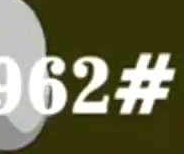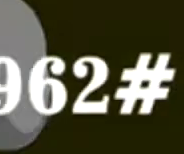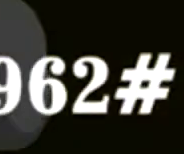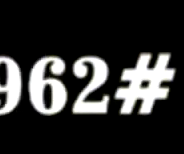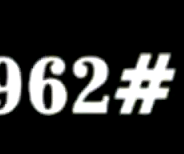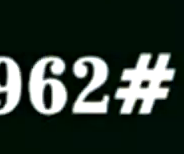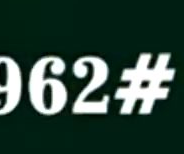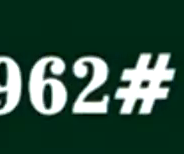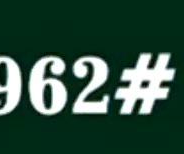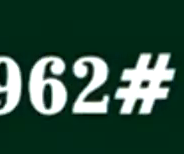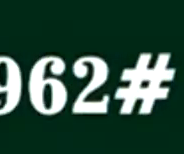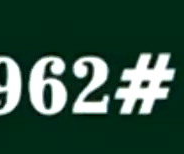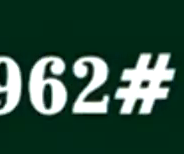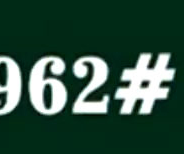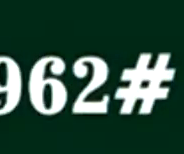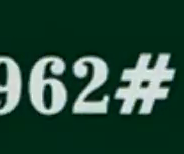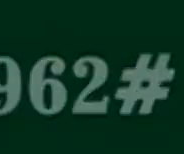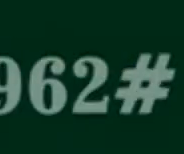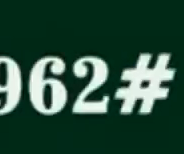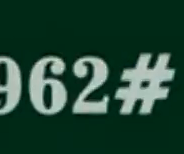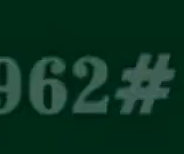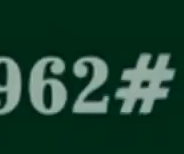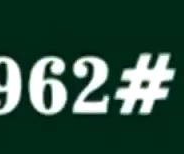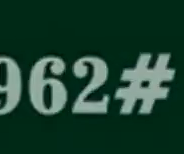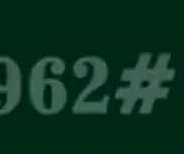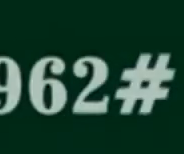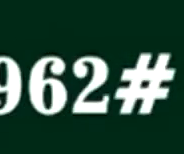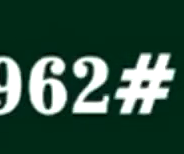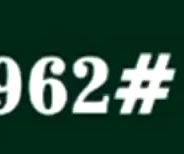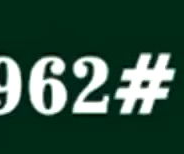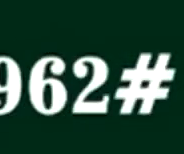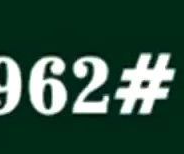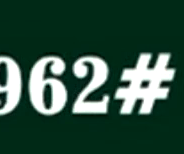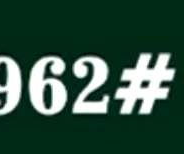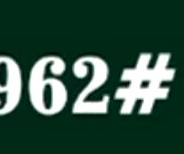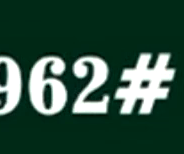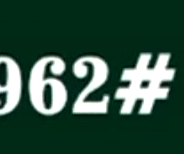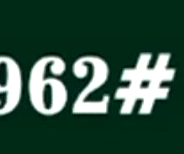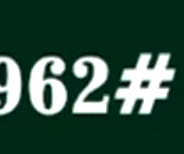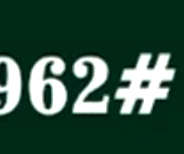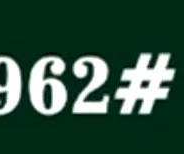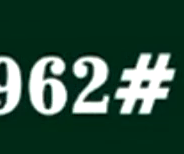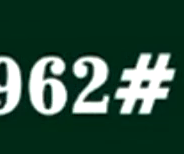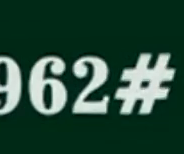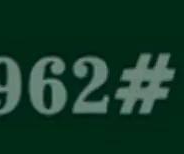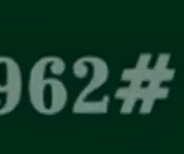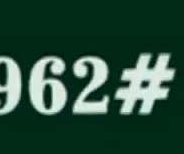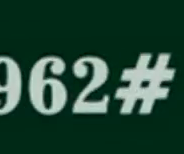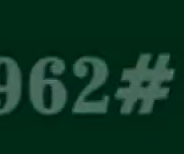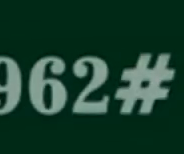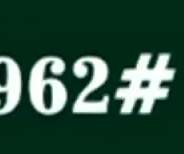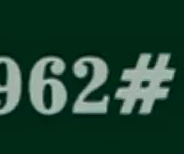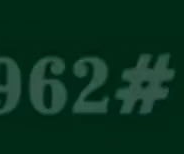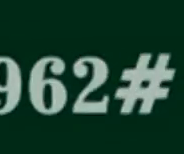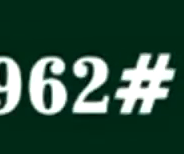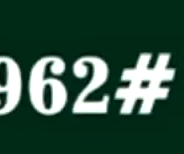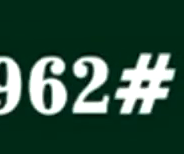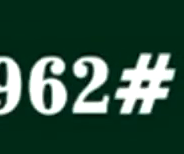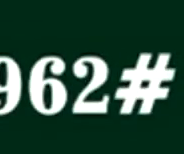experience kabisa, niko na experience. If you don't hurry, you will not break the record. Okay, wacha nishike hii simu.